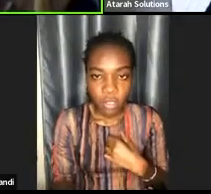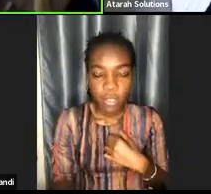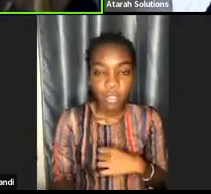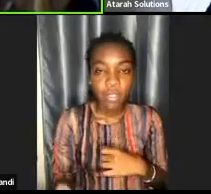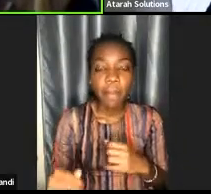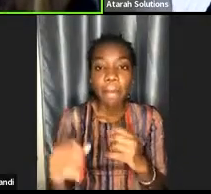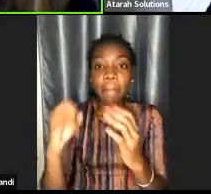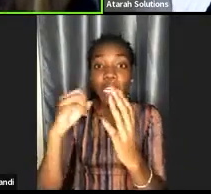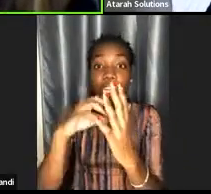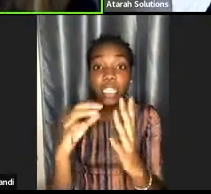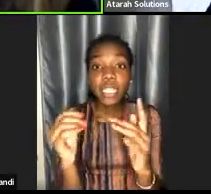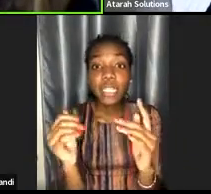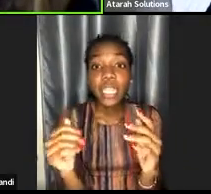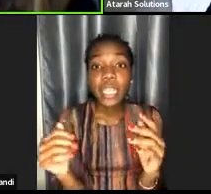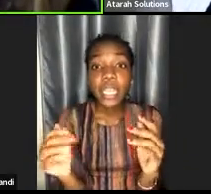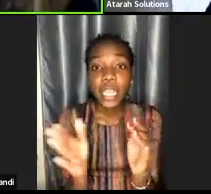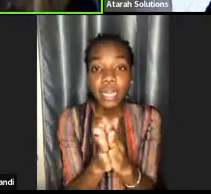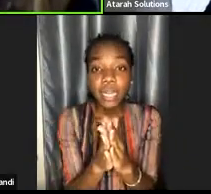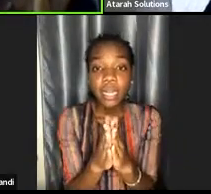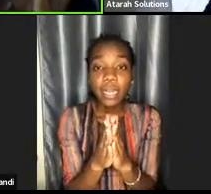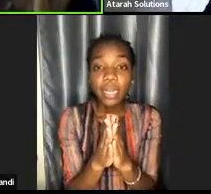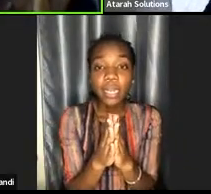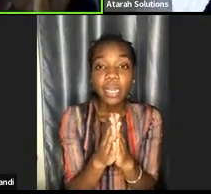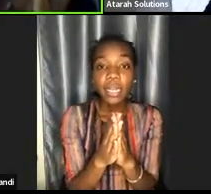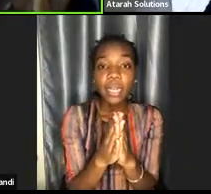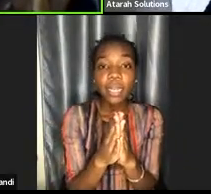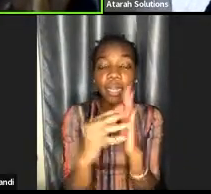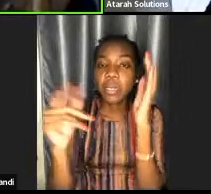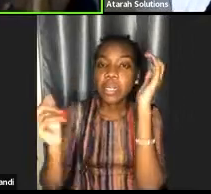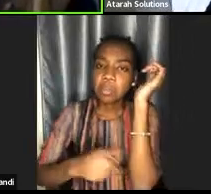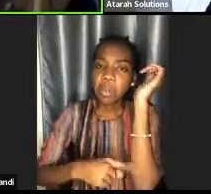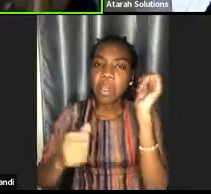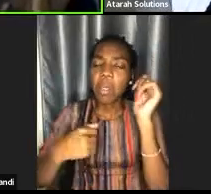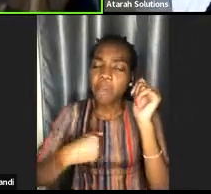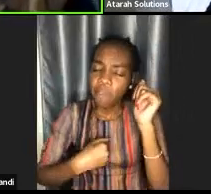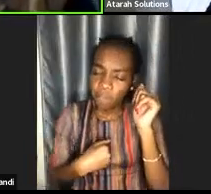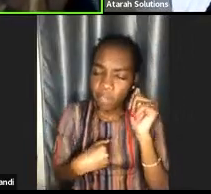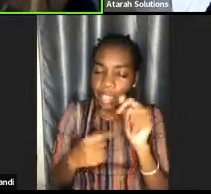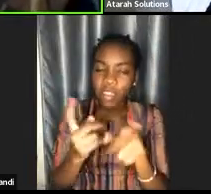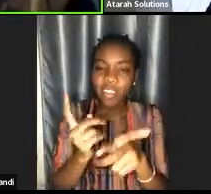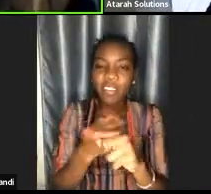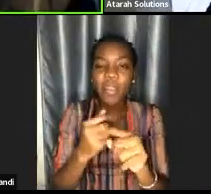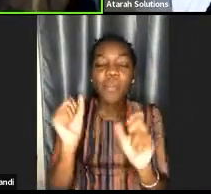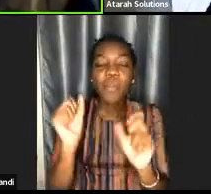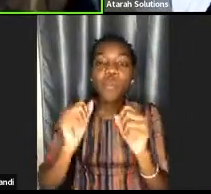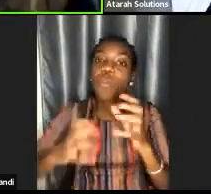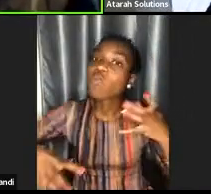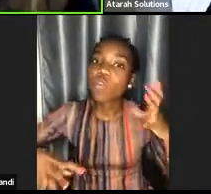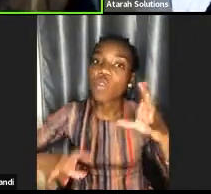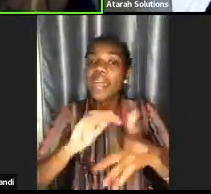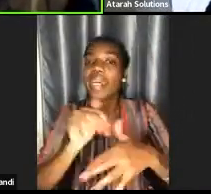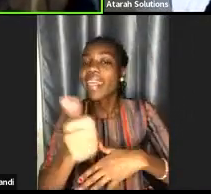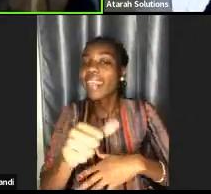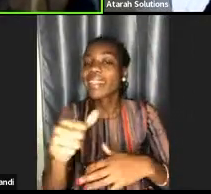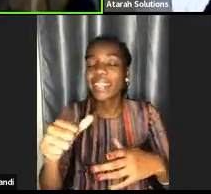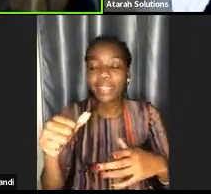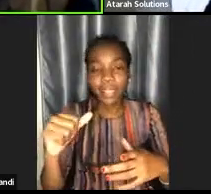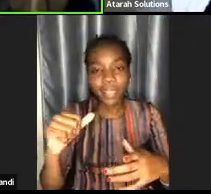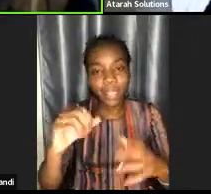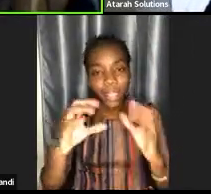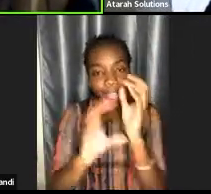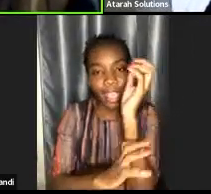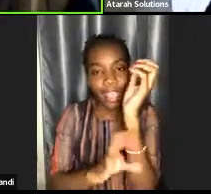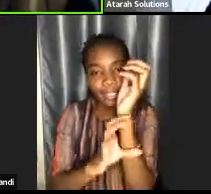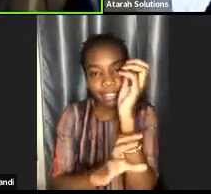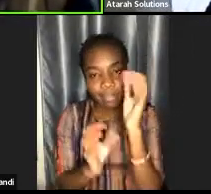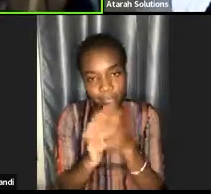mediated disputes, those settlements reached can be enforced in any of those countries. All right.